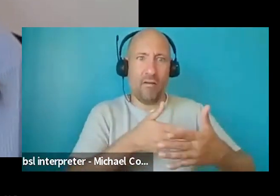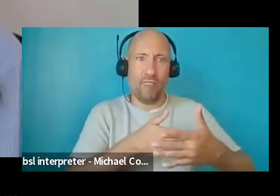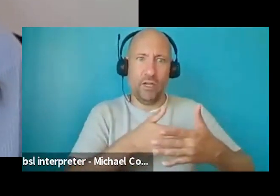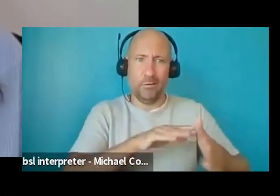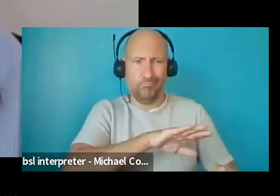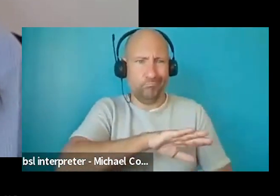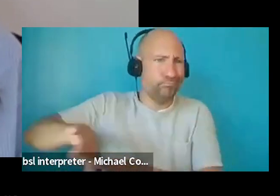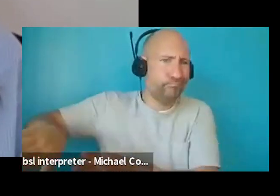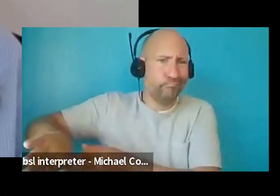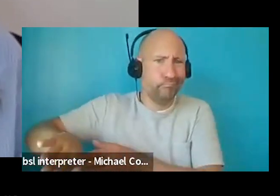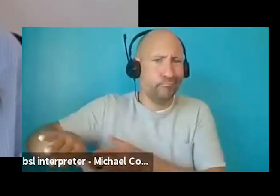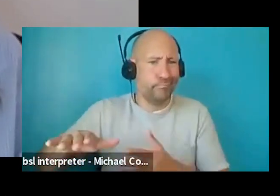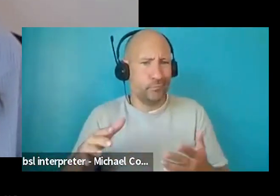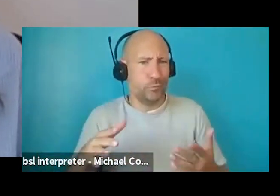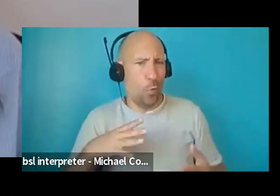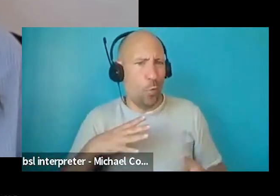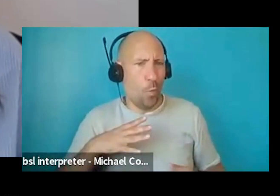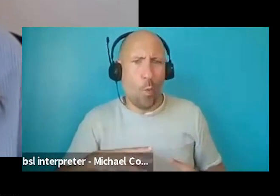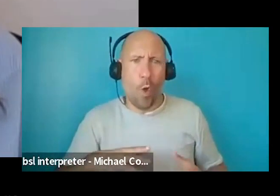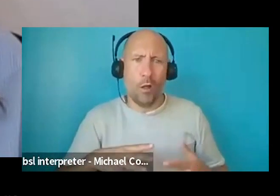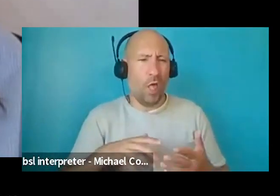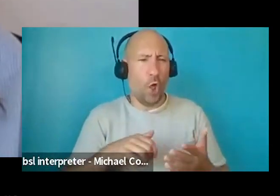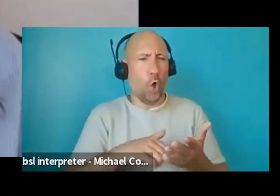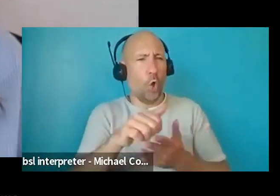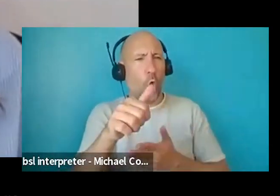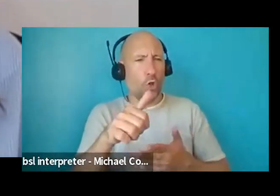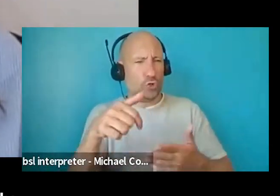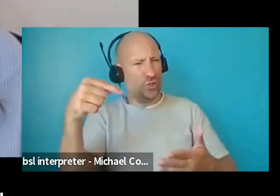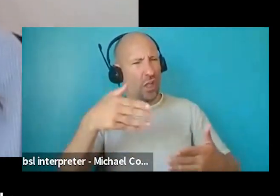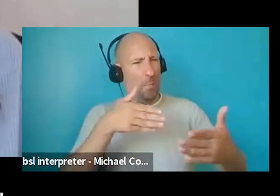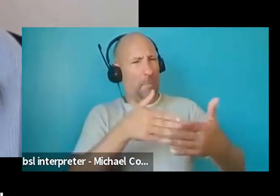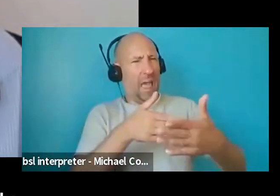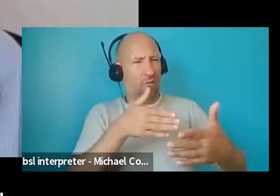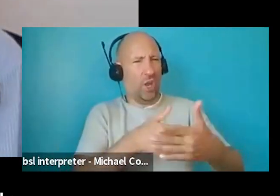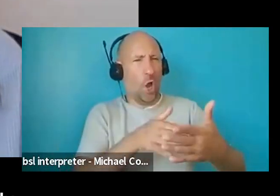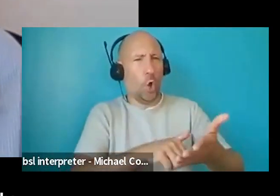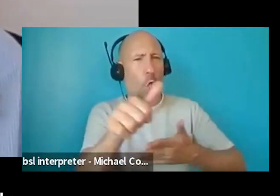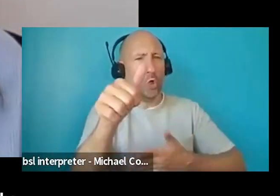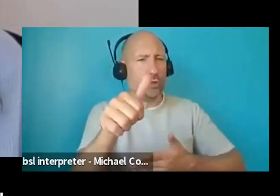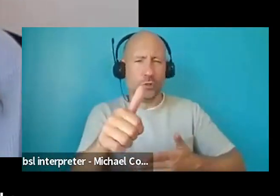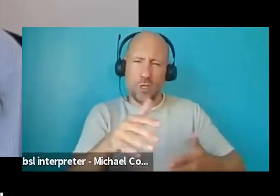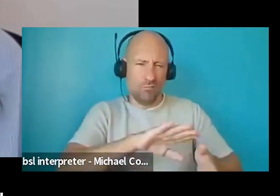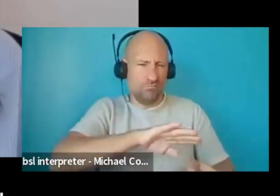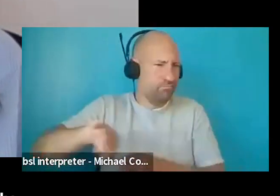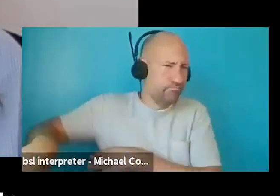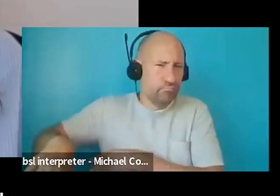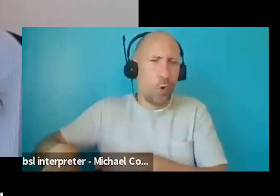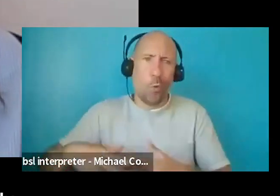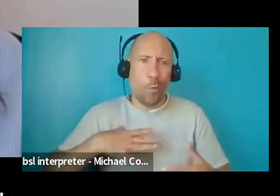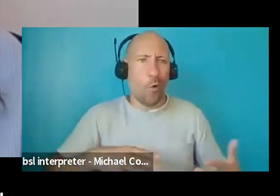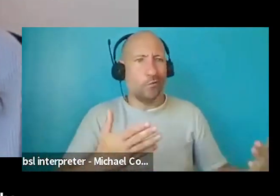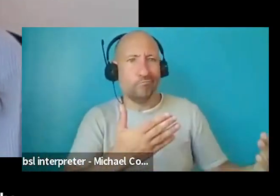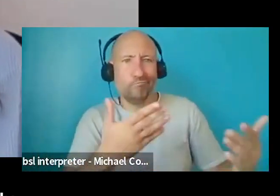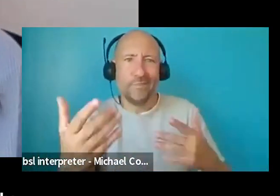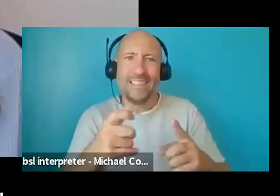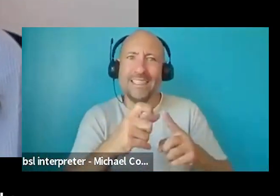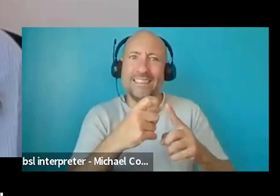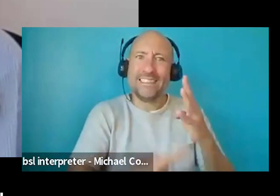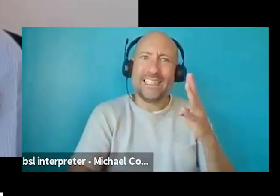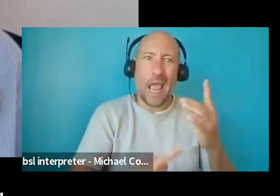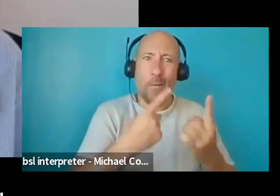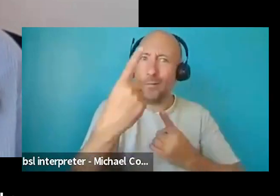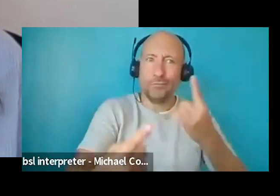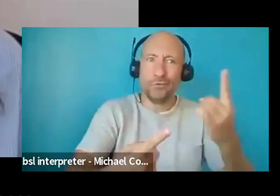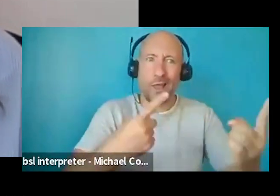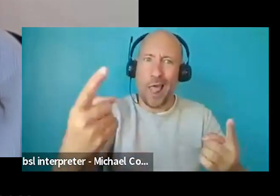also removing cultural barriers so that disabled people can really contribute to the culture of